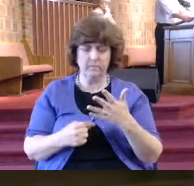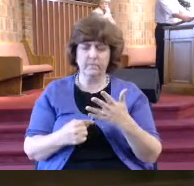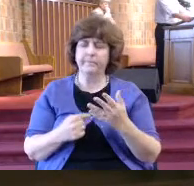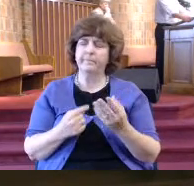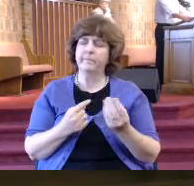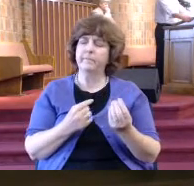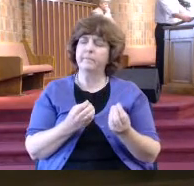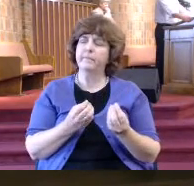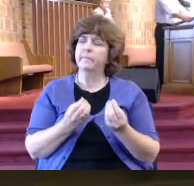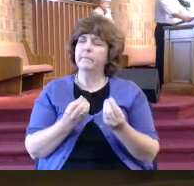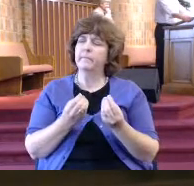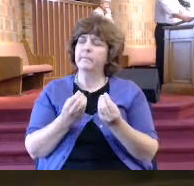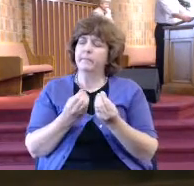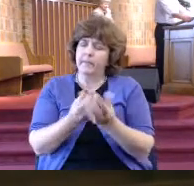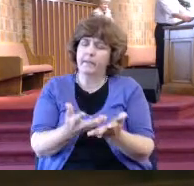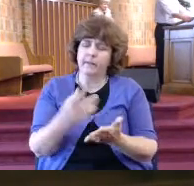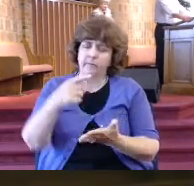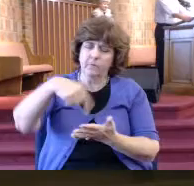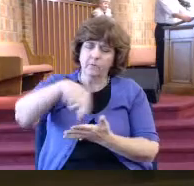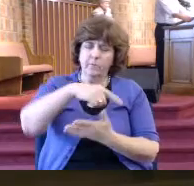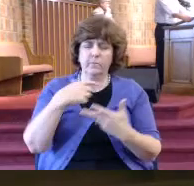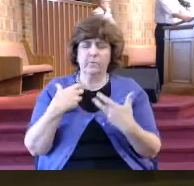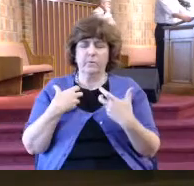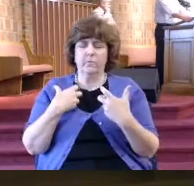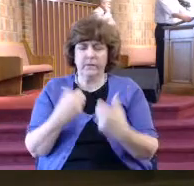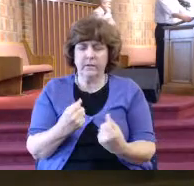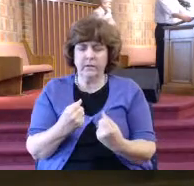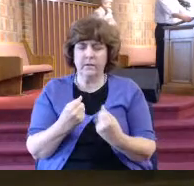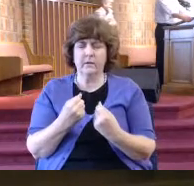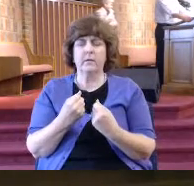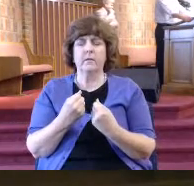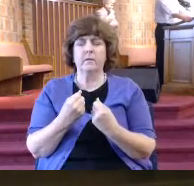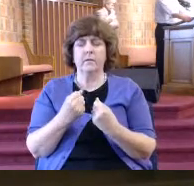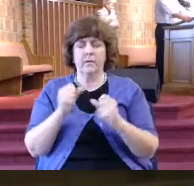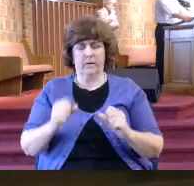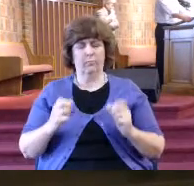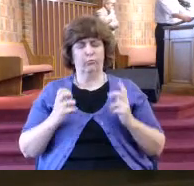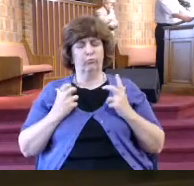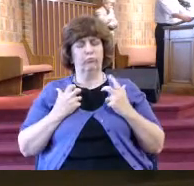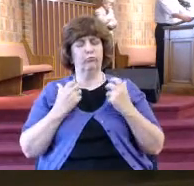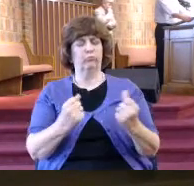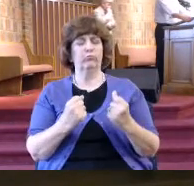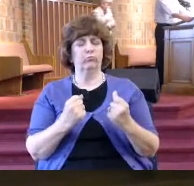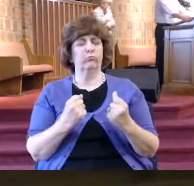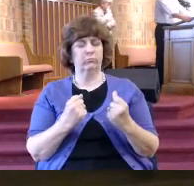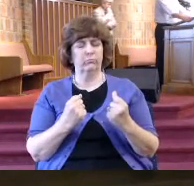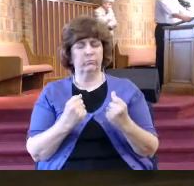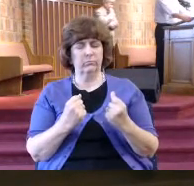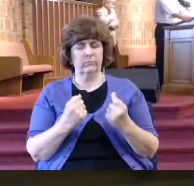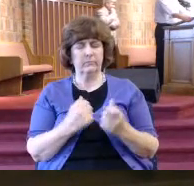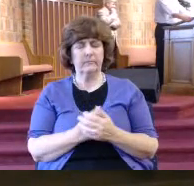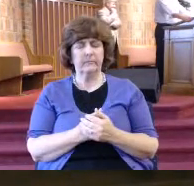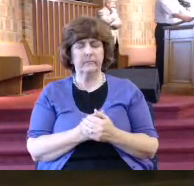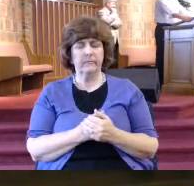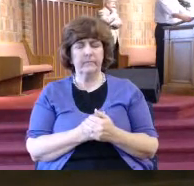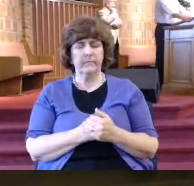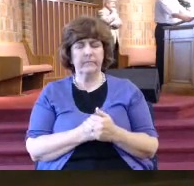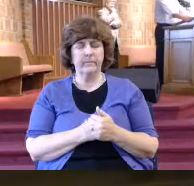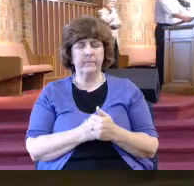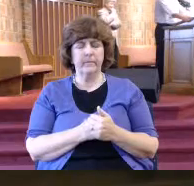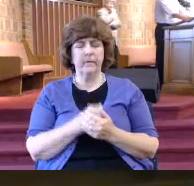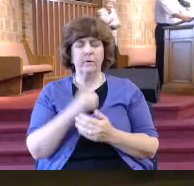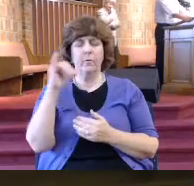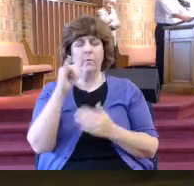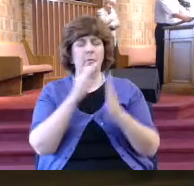strength, that you will give them recovery. Father, we pray for those that are also